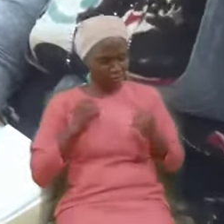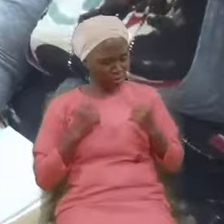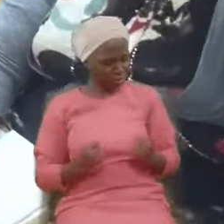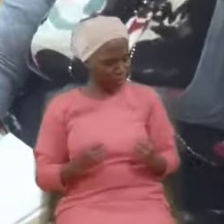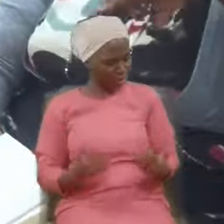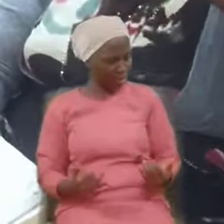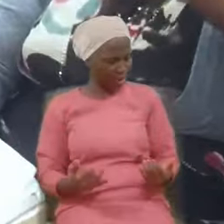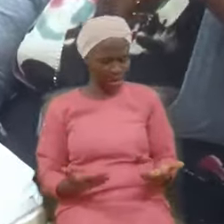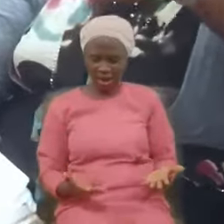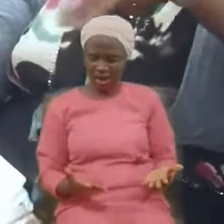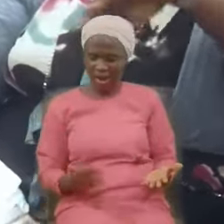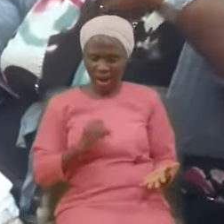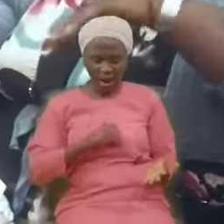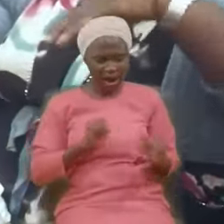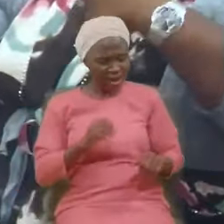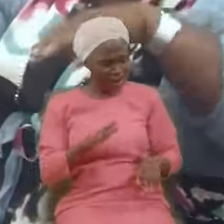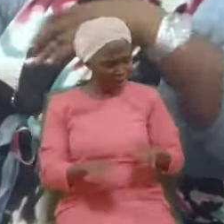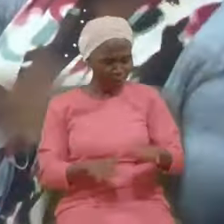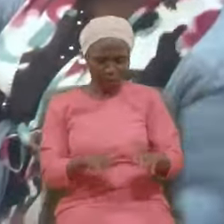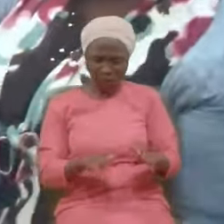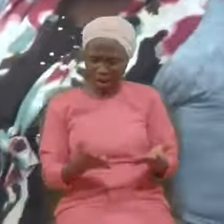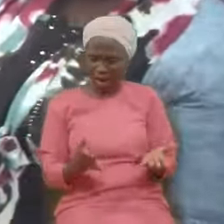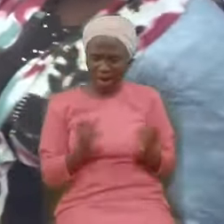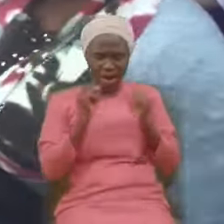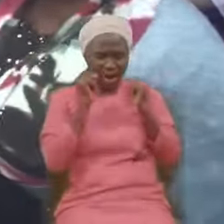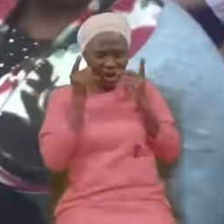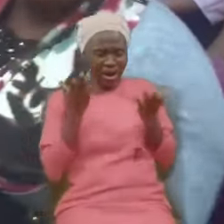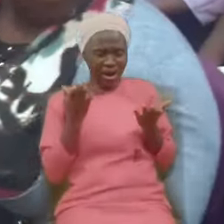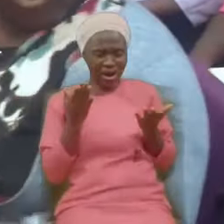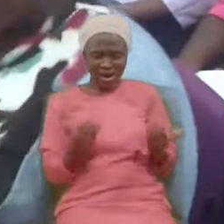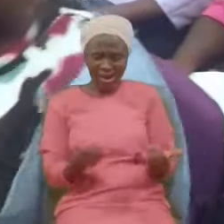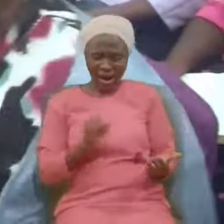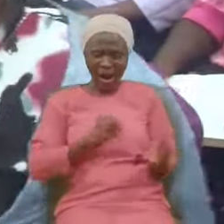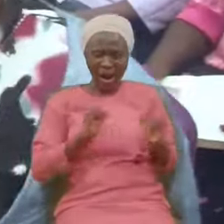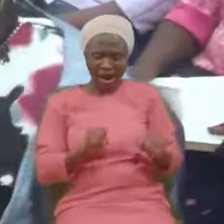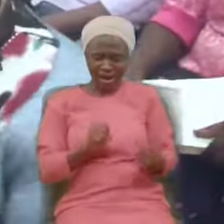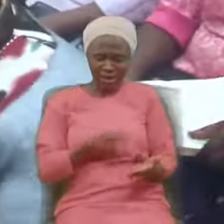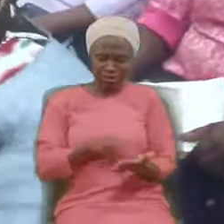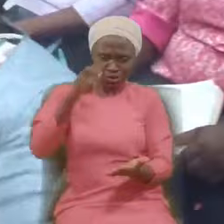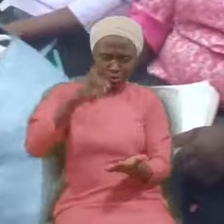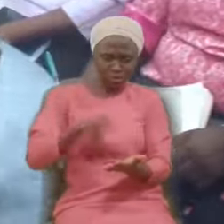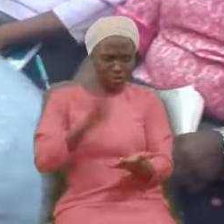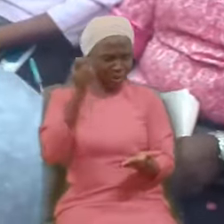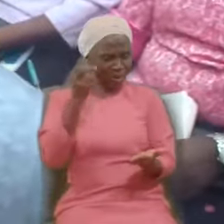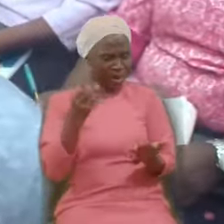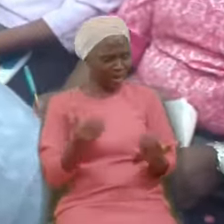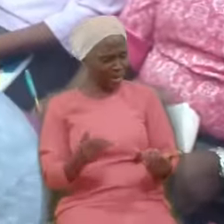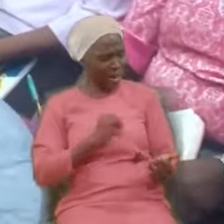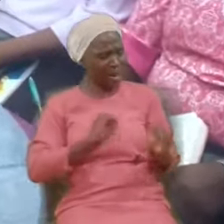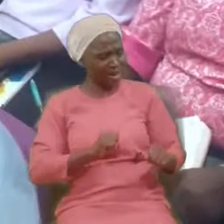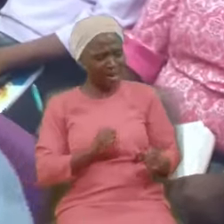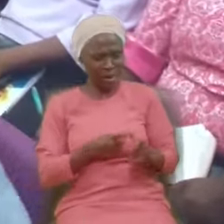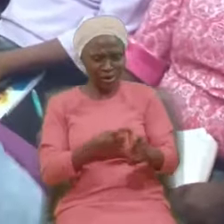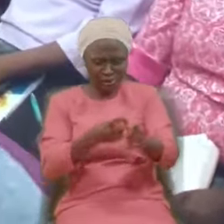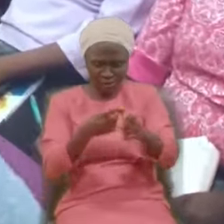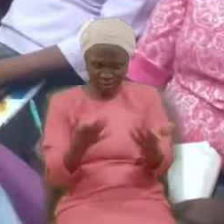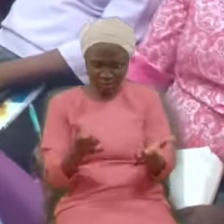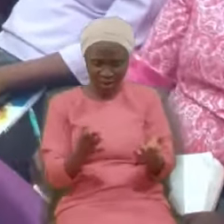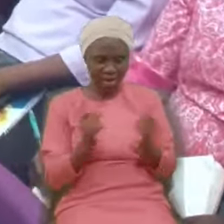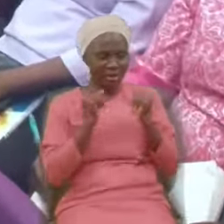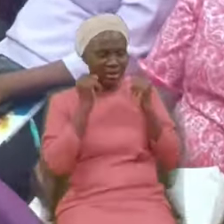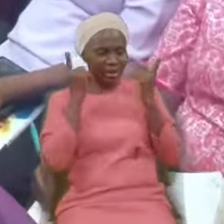I can walk. I can jump. I can run. I have